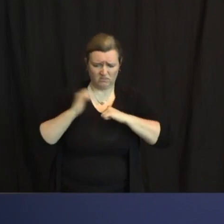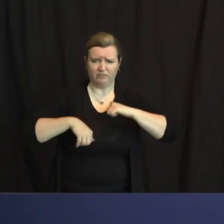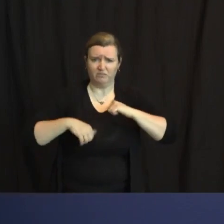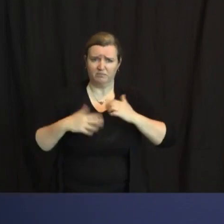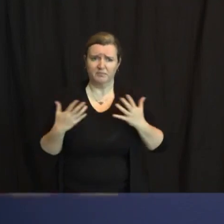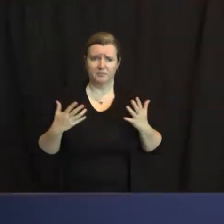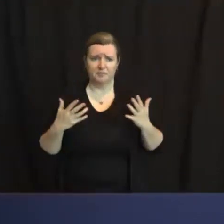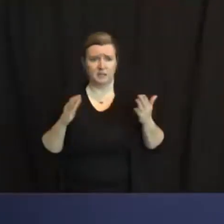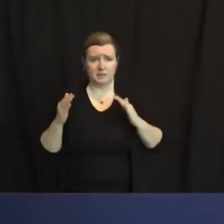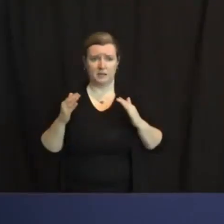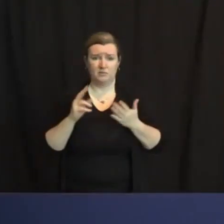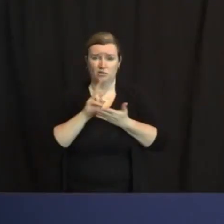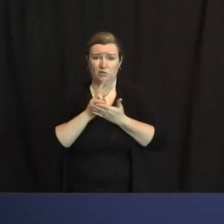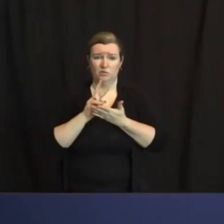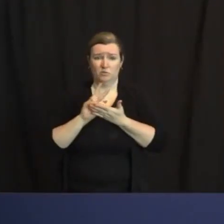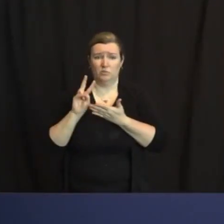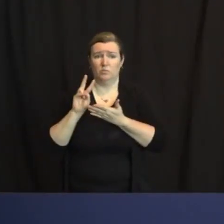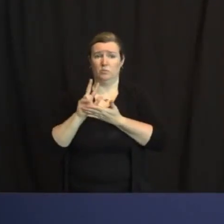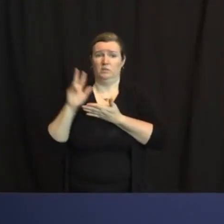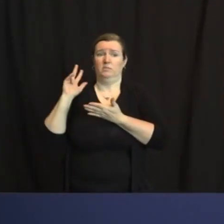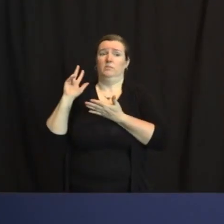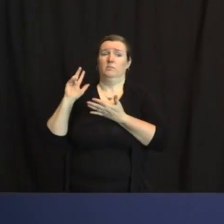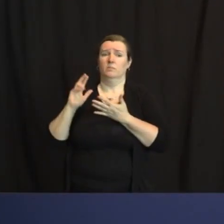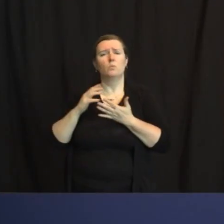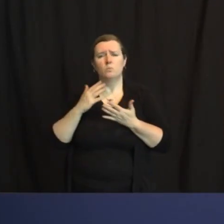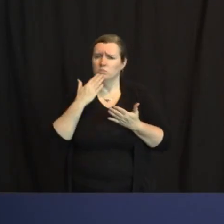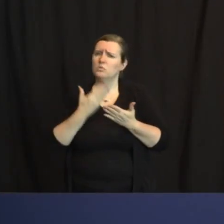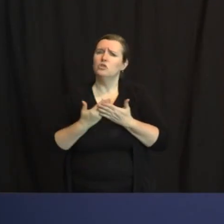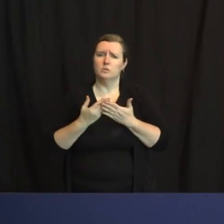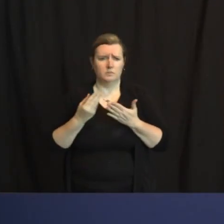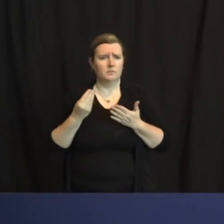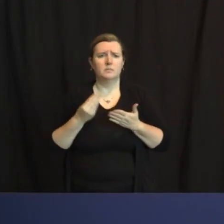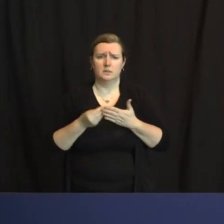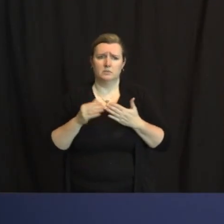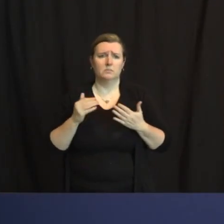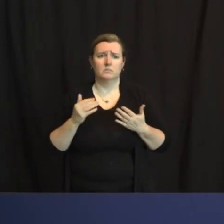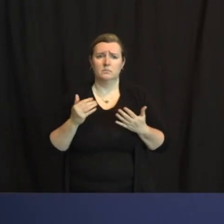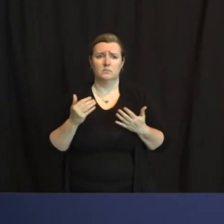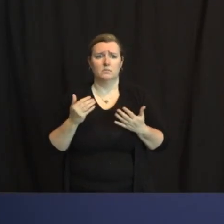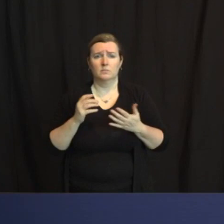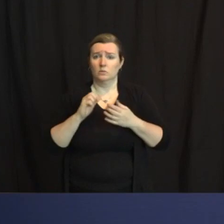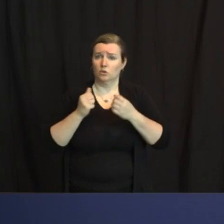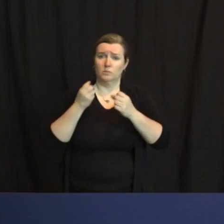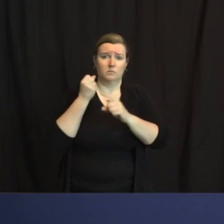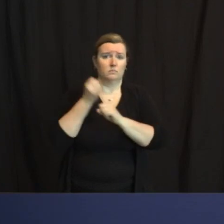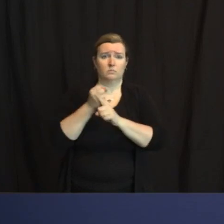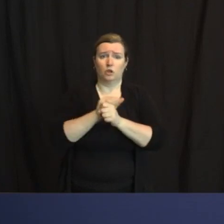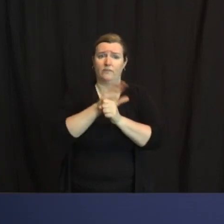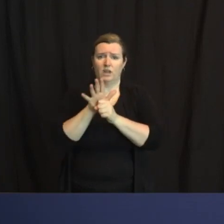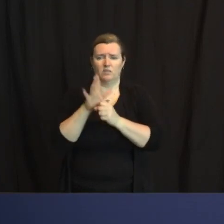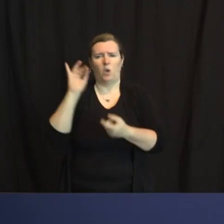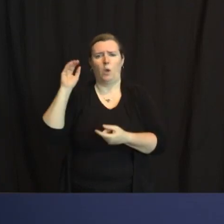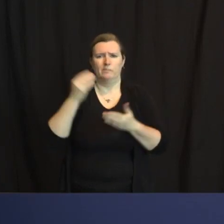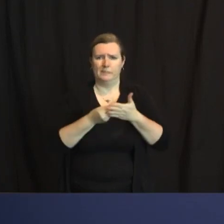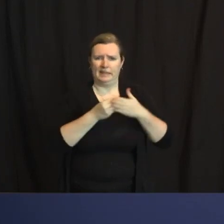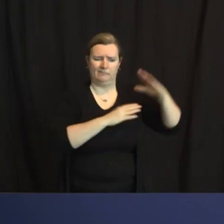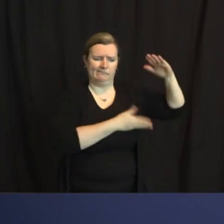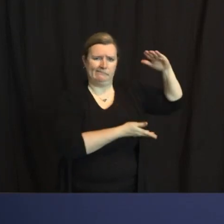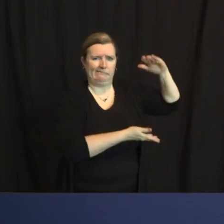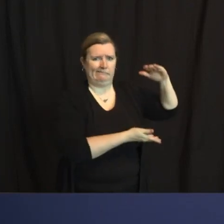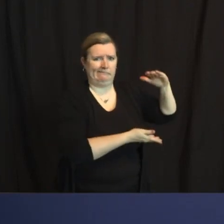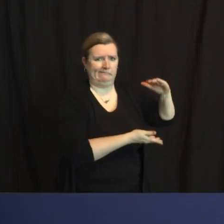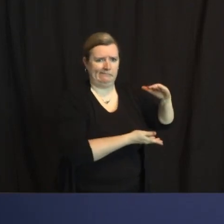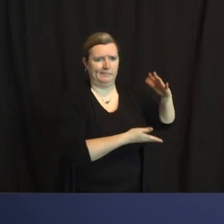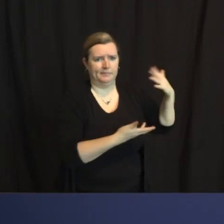financially. And needless to say, everything's been blown up. I believe this is right, Judy. They're going to start at Andover, but they're available